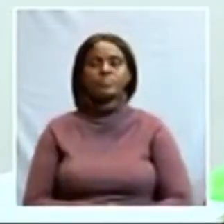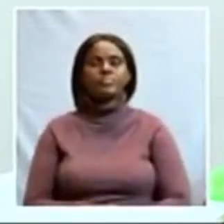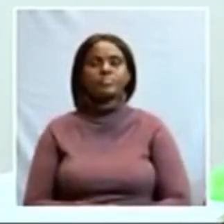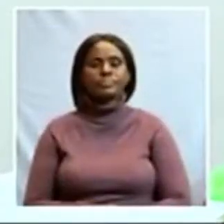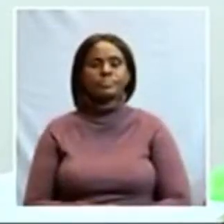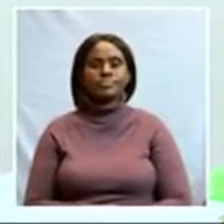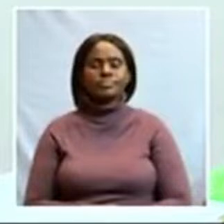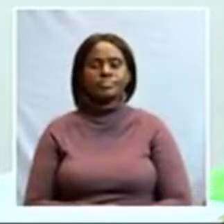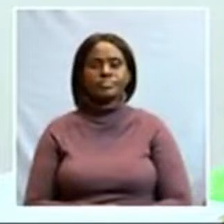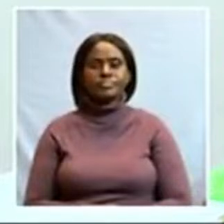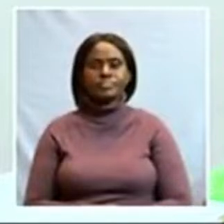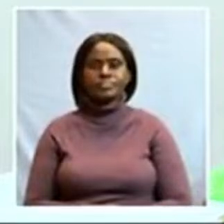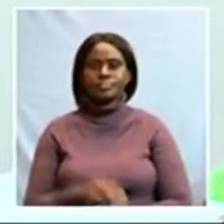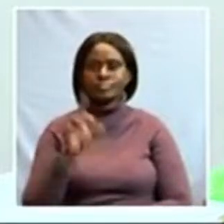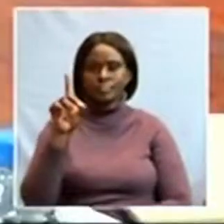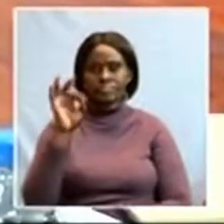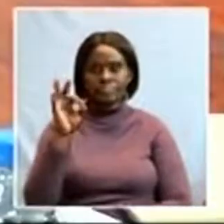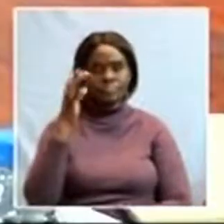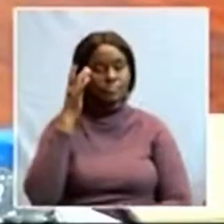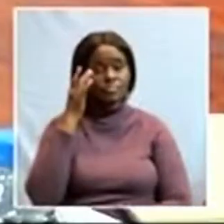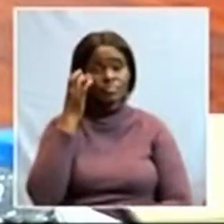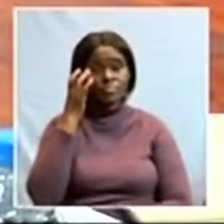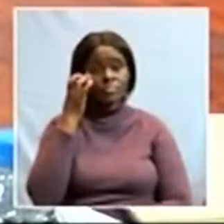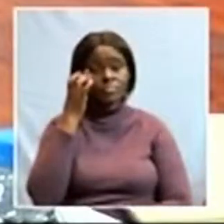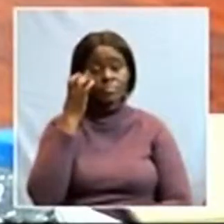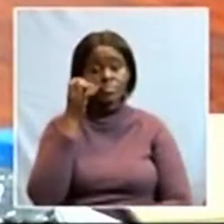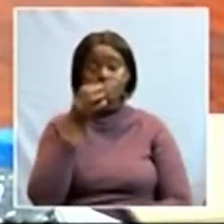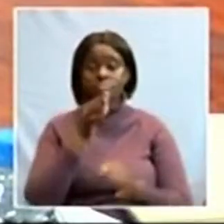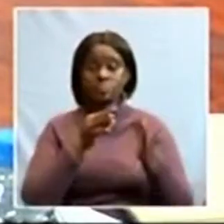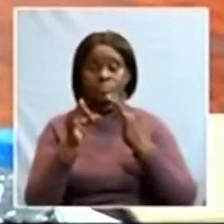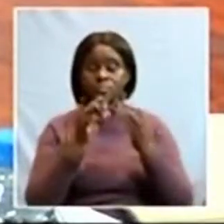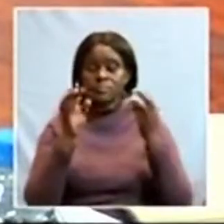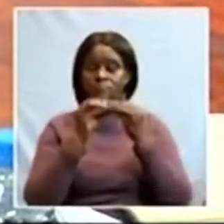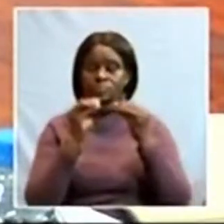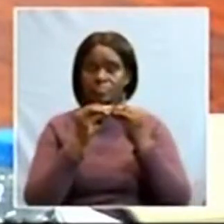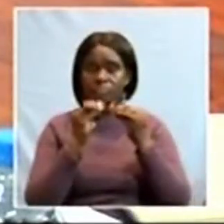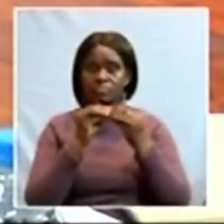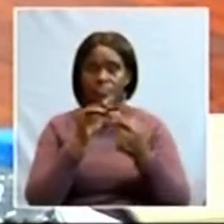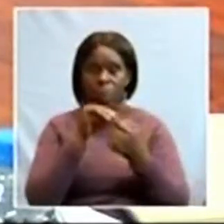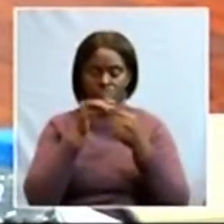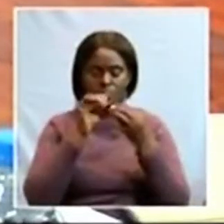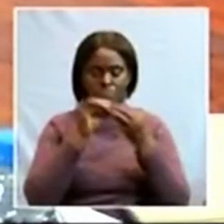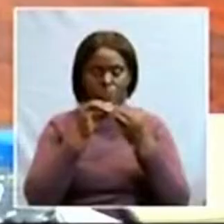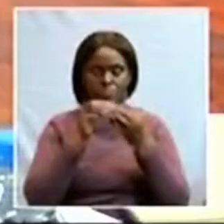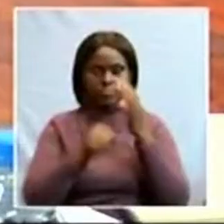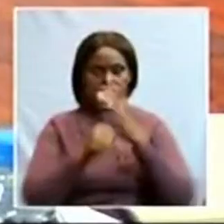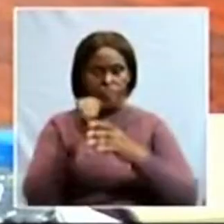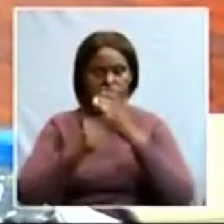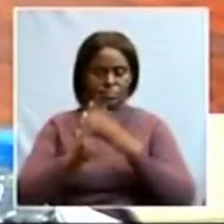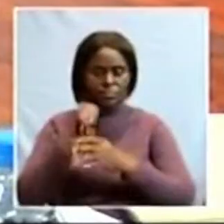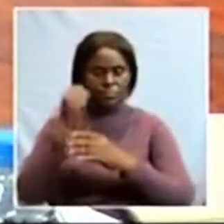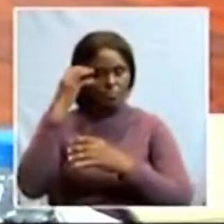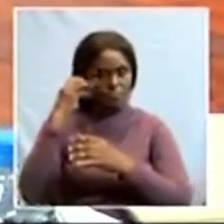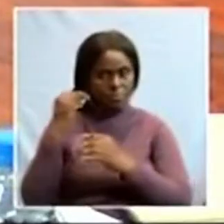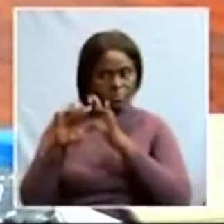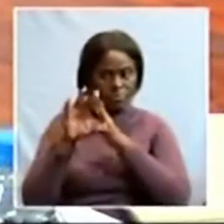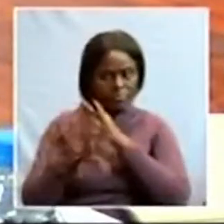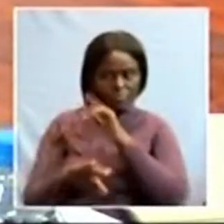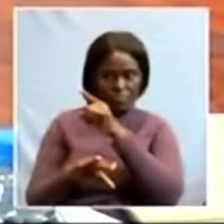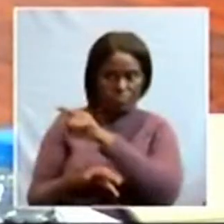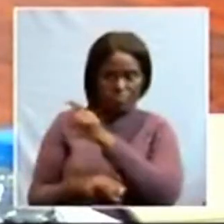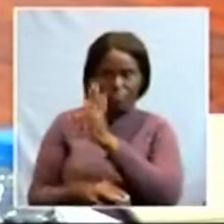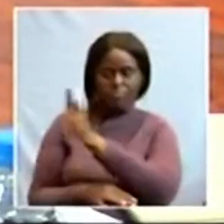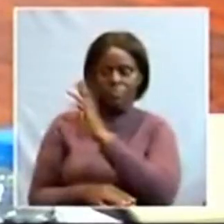to call upon Director of Finance maybe to shed more light, more that, especially that the store's office falls under